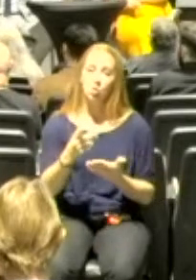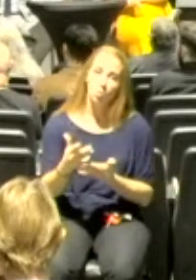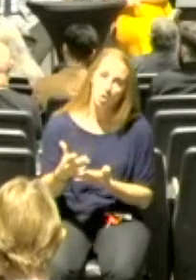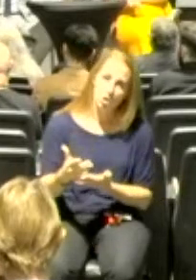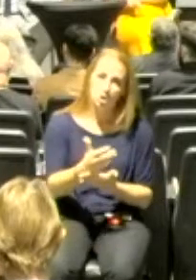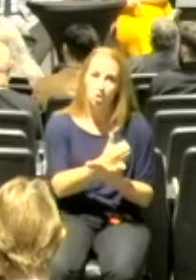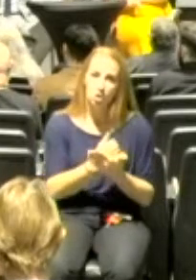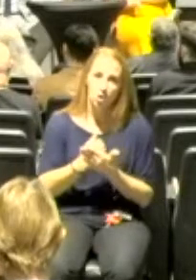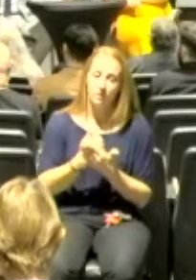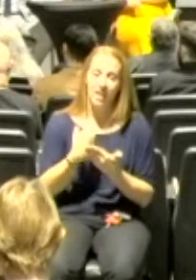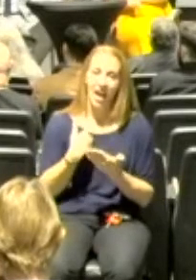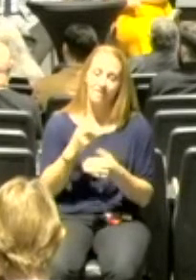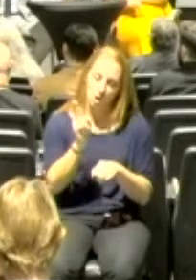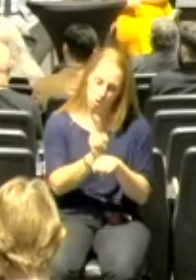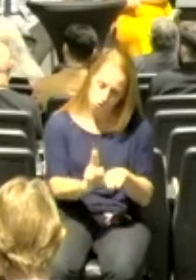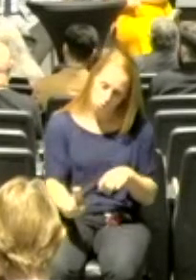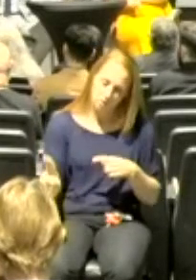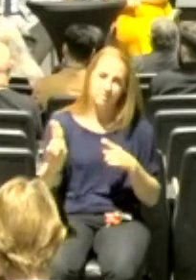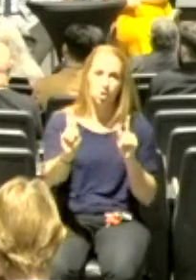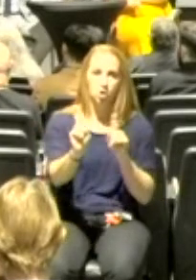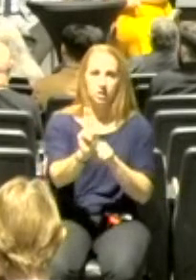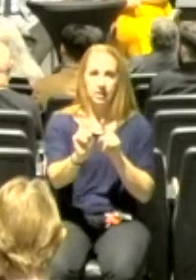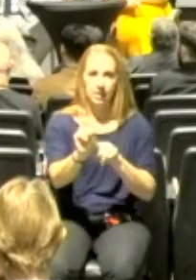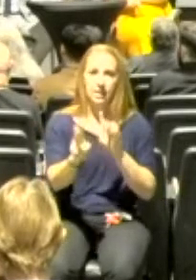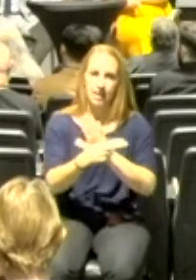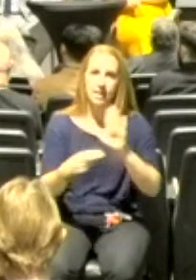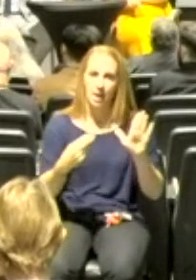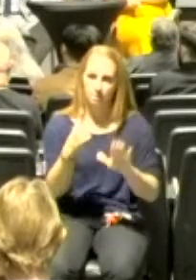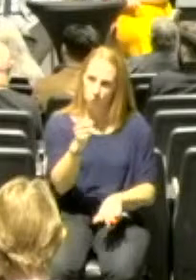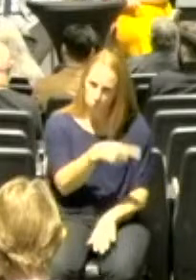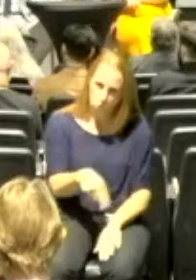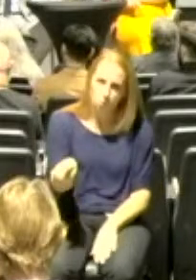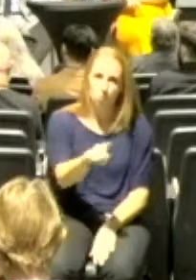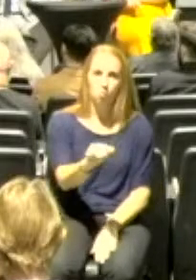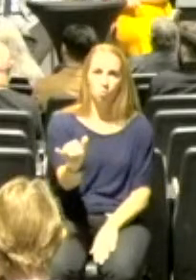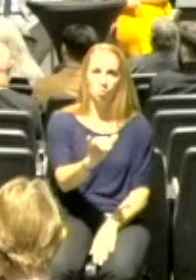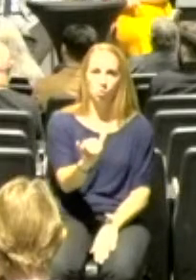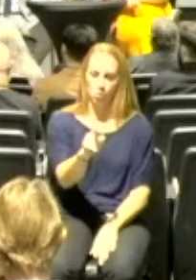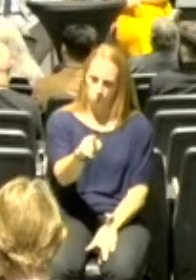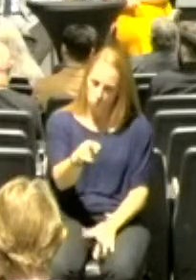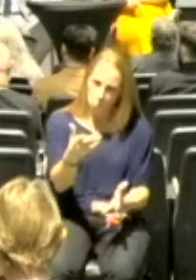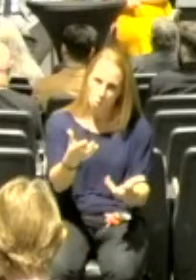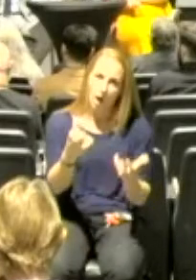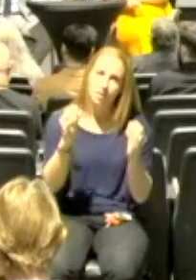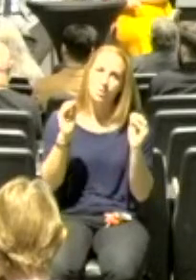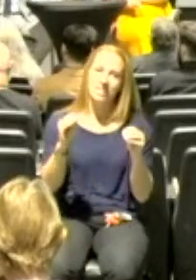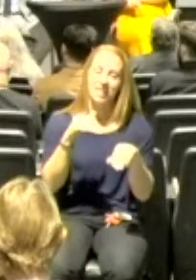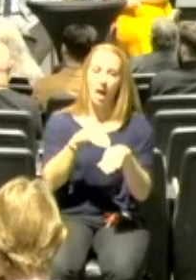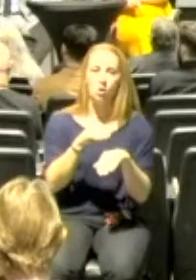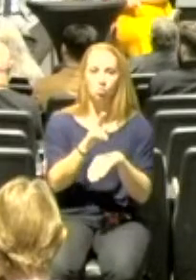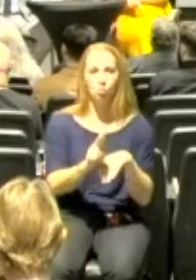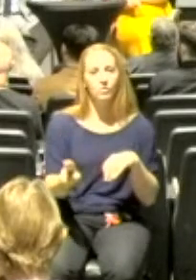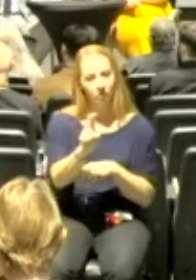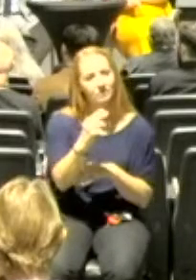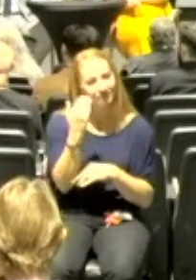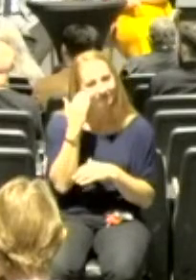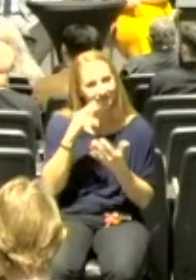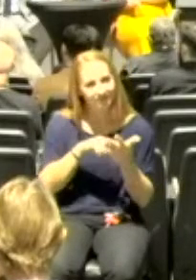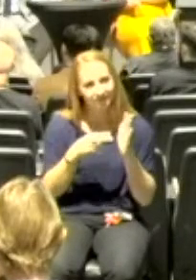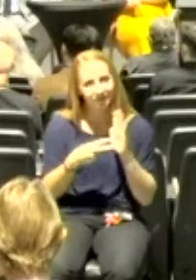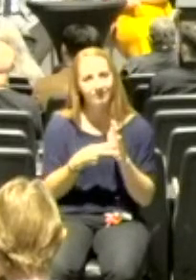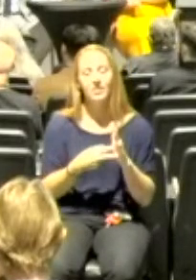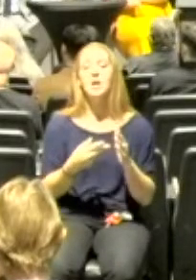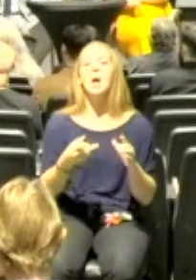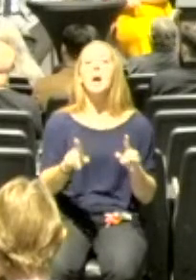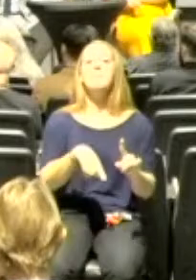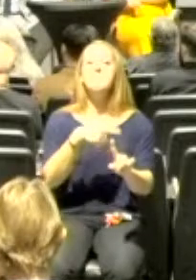meet them. University speaks to that. It also allows us to be able to talk about our value positioning within the broader NCHE